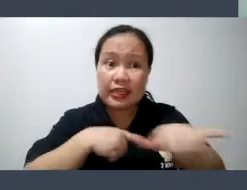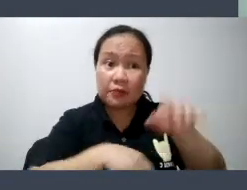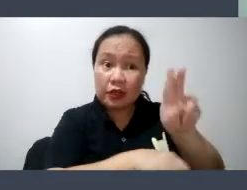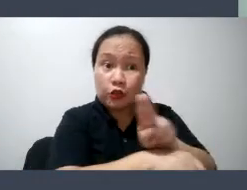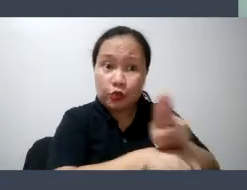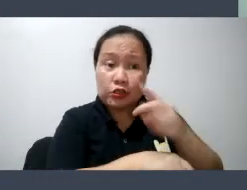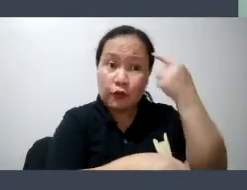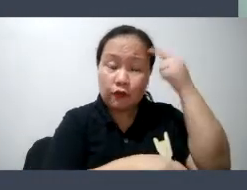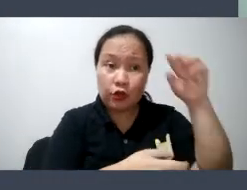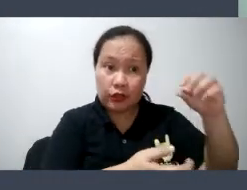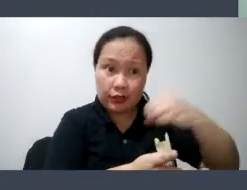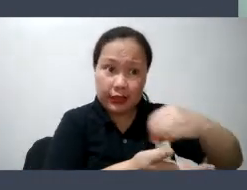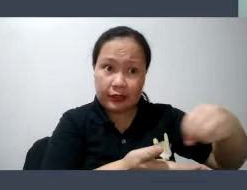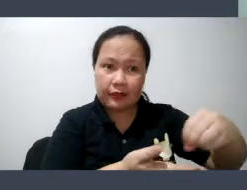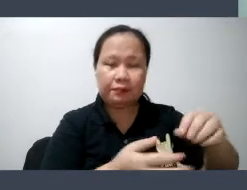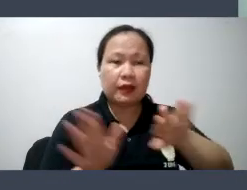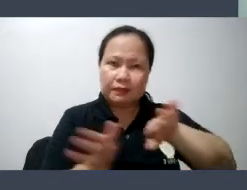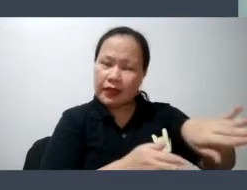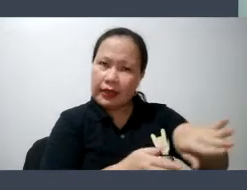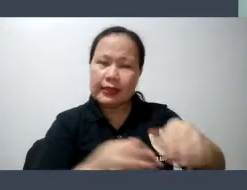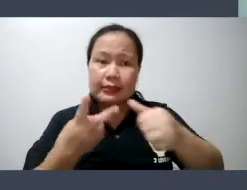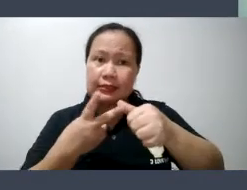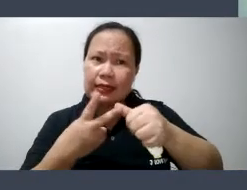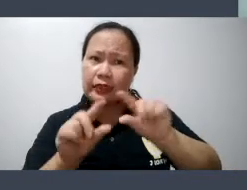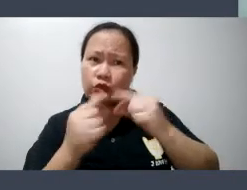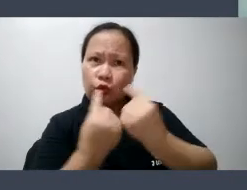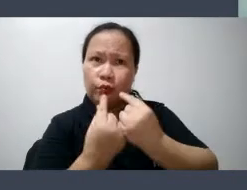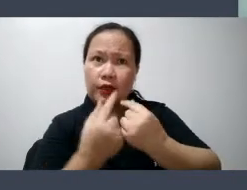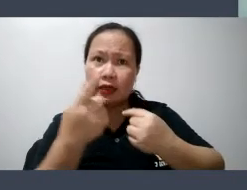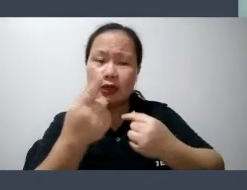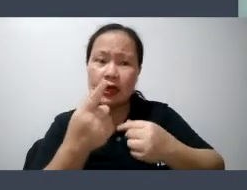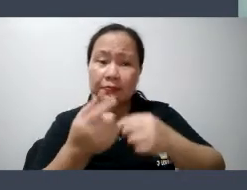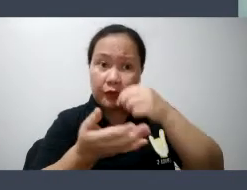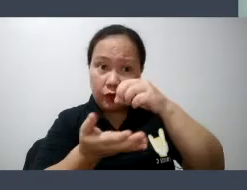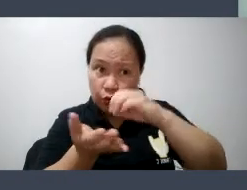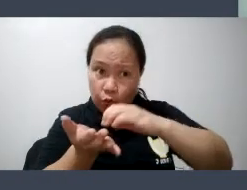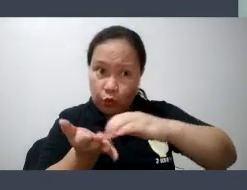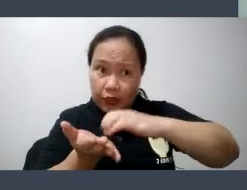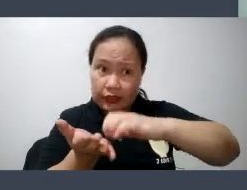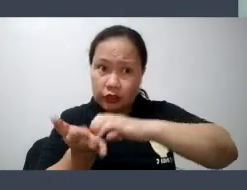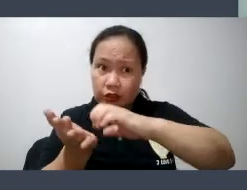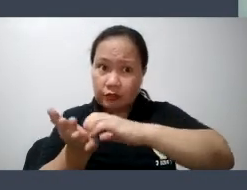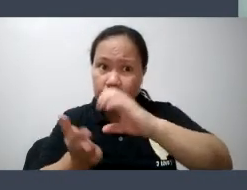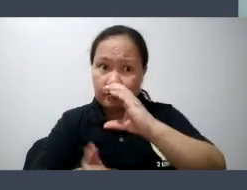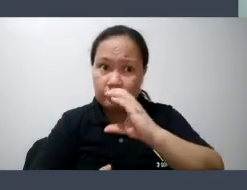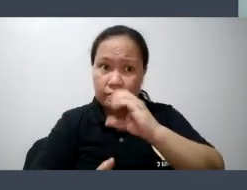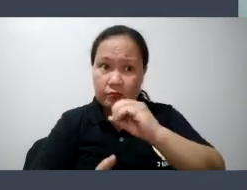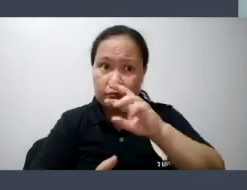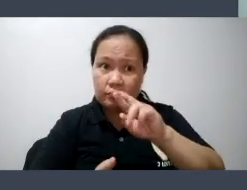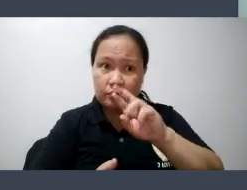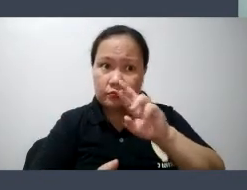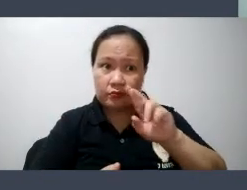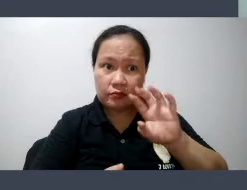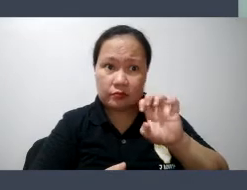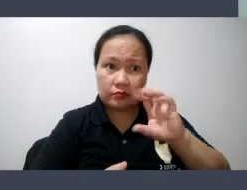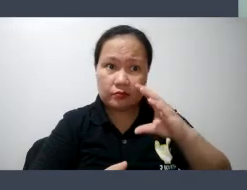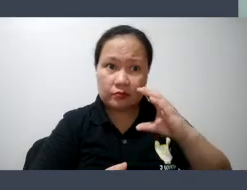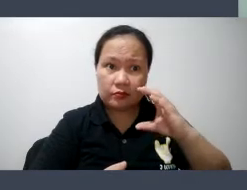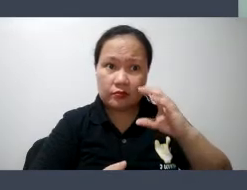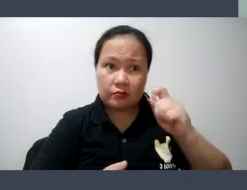What's the common characteristic? Either small or big, blue or